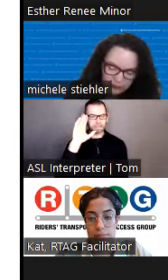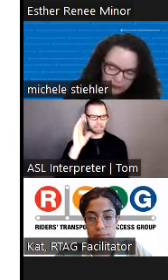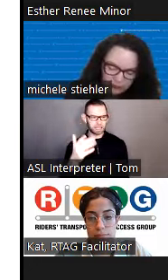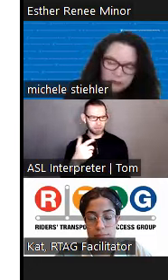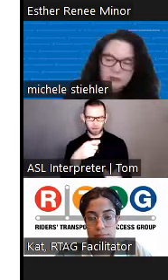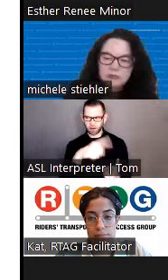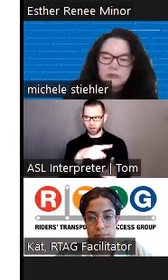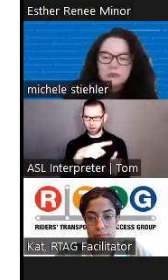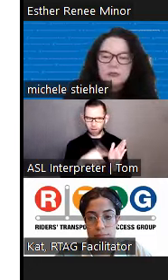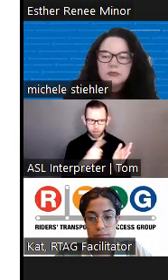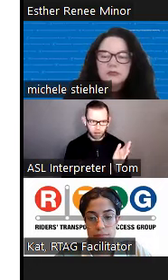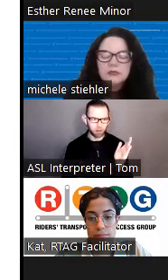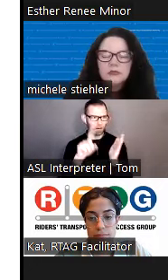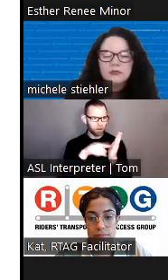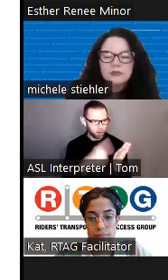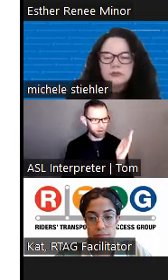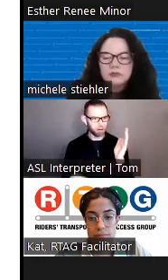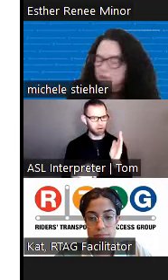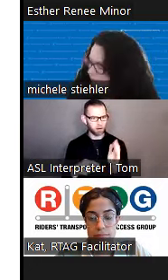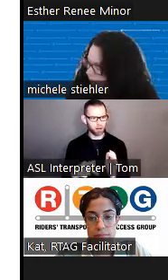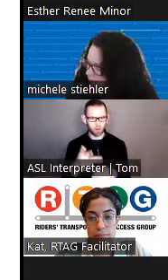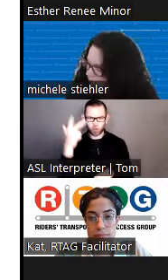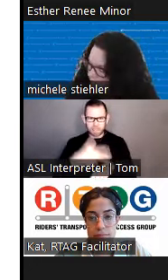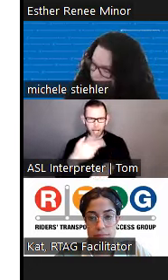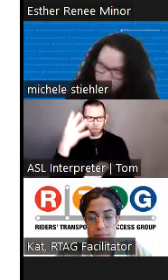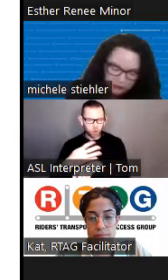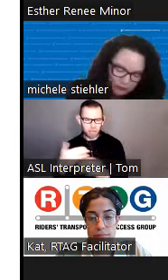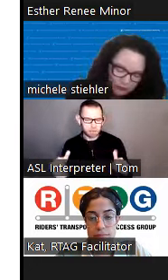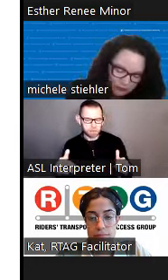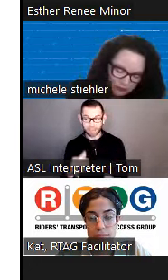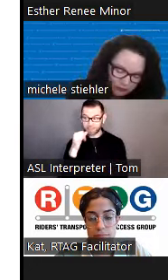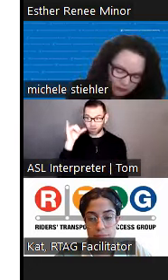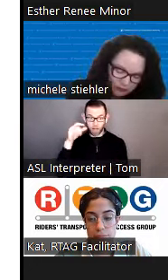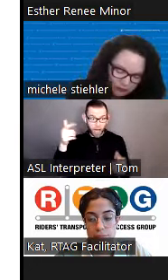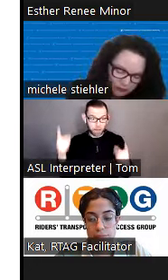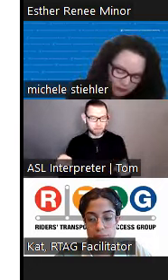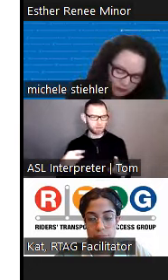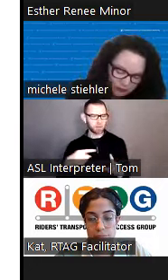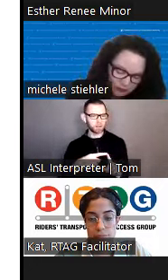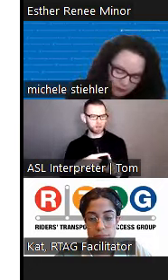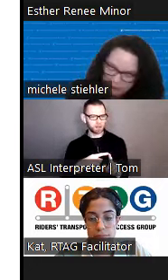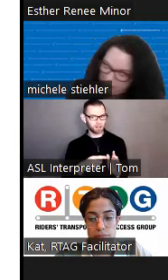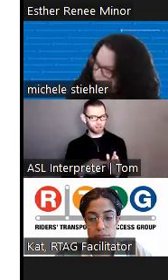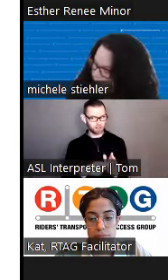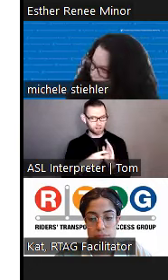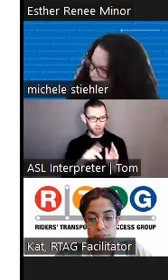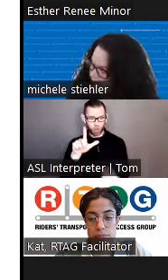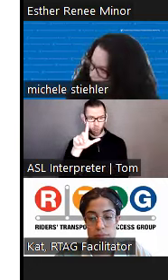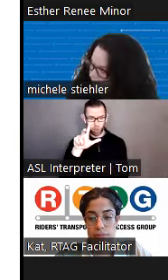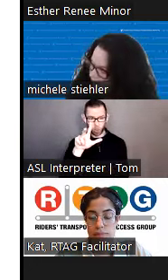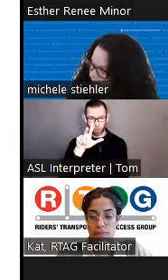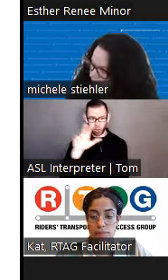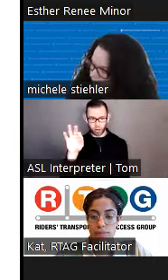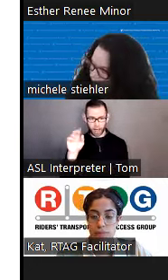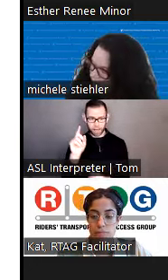like 3 or 4 times. Just yesterday, it took me literally 39 minutes just to